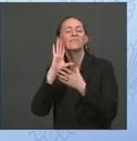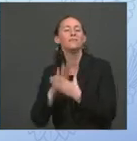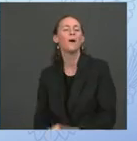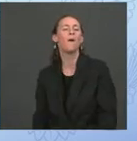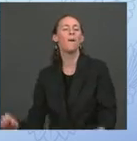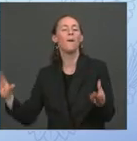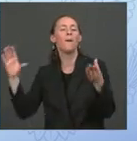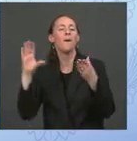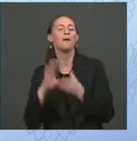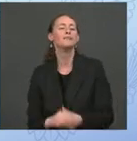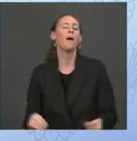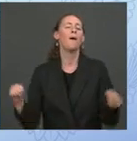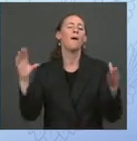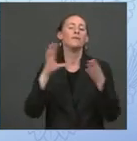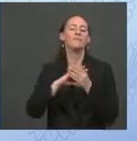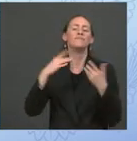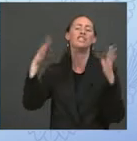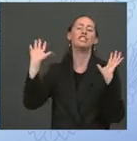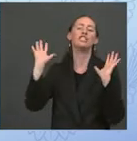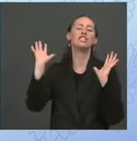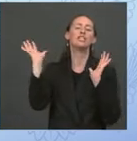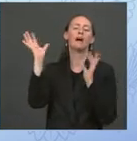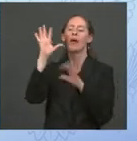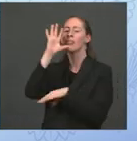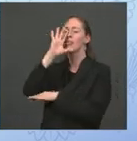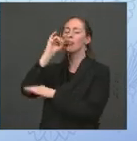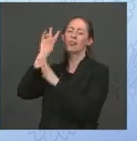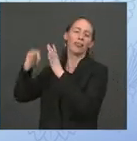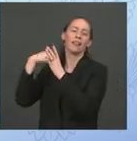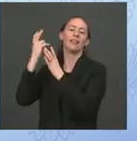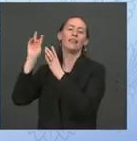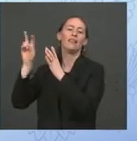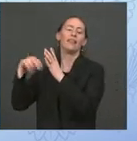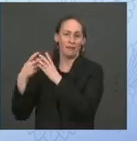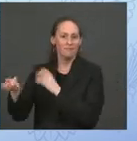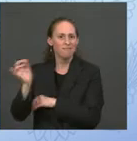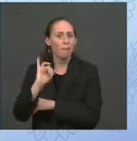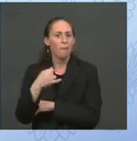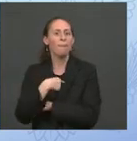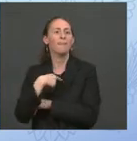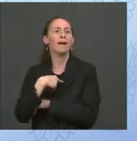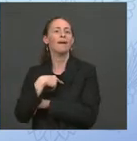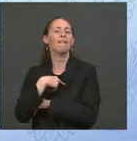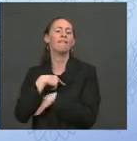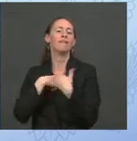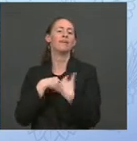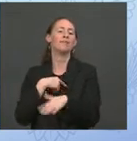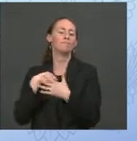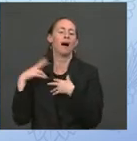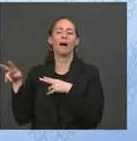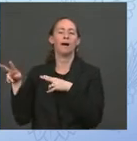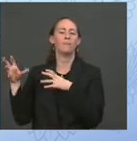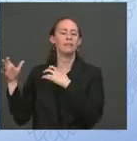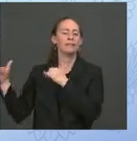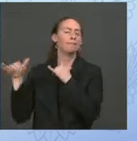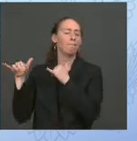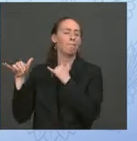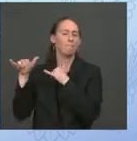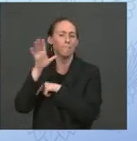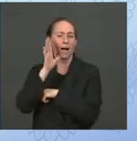became enchanted, including me. I wanted to do that. I